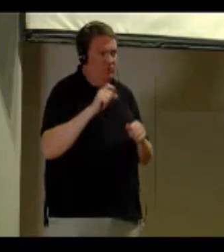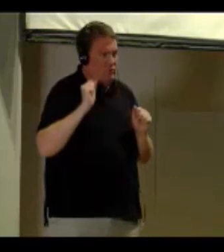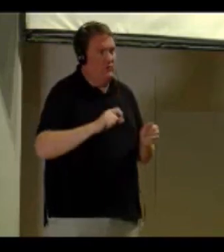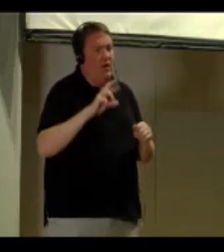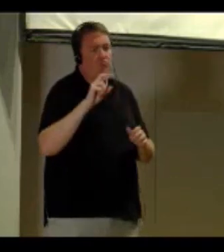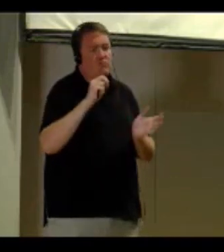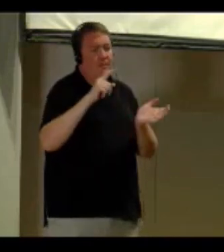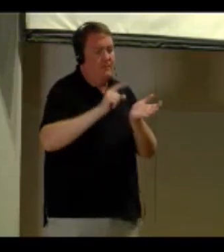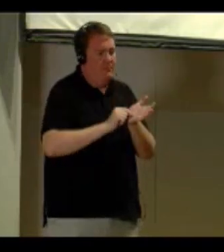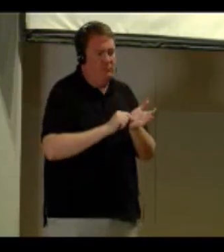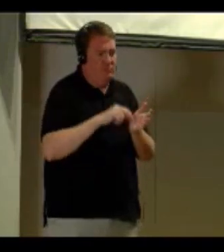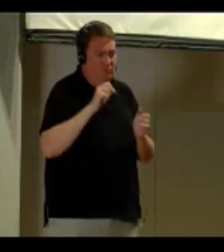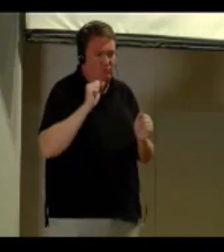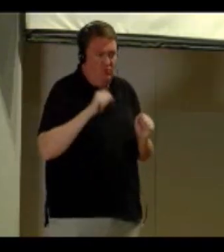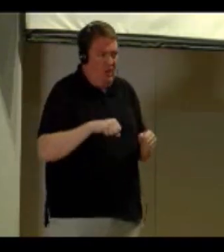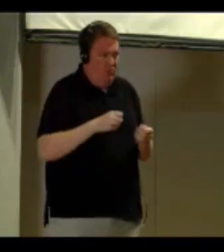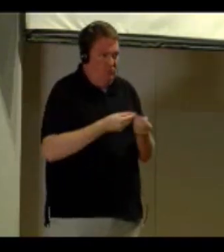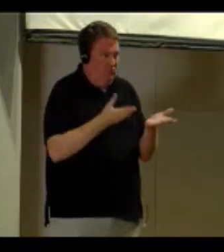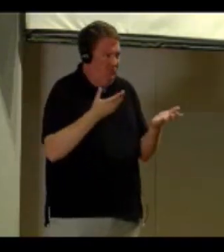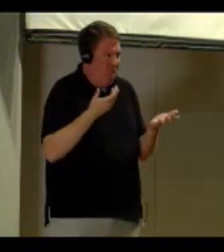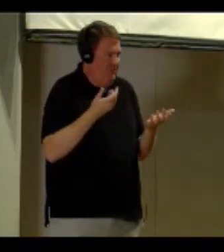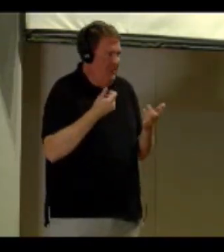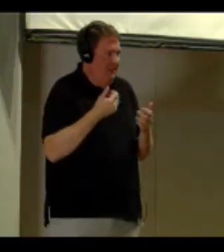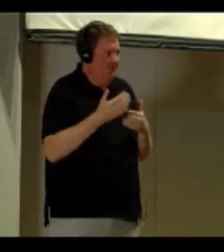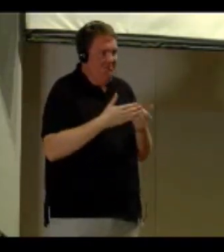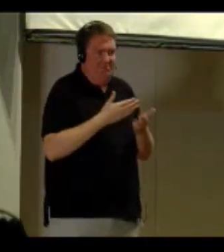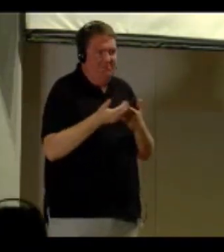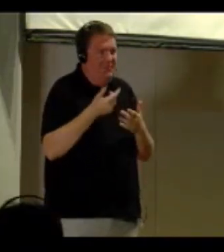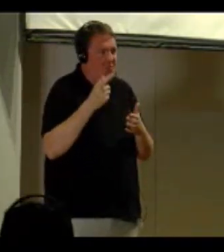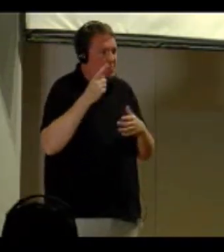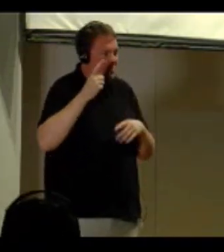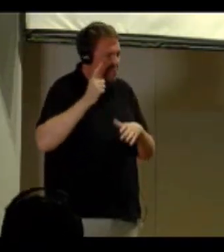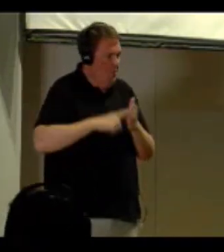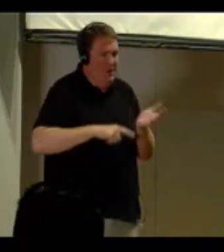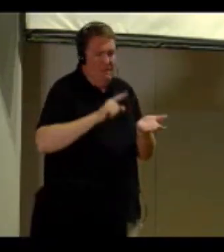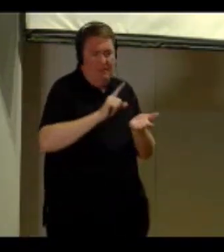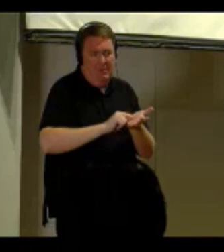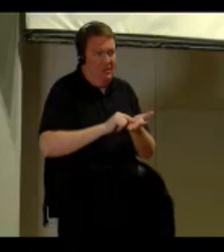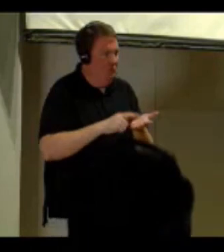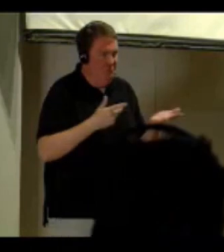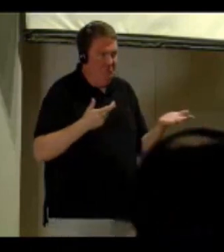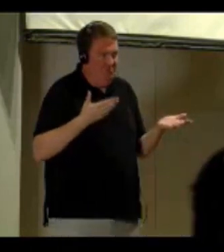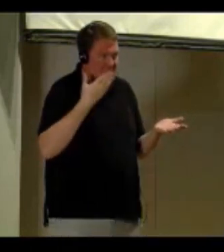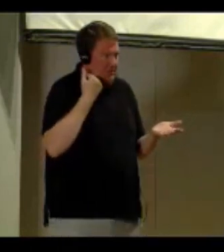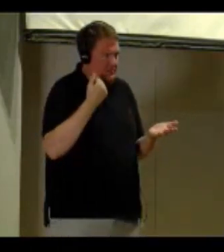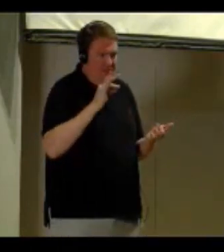republishable, repurposable, even in the most contemporary publications with totally under